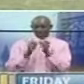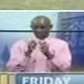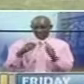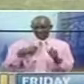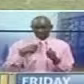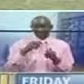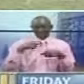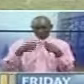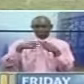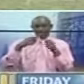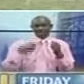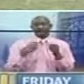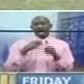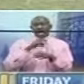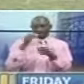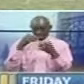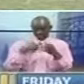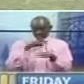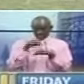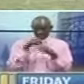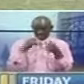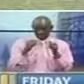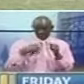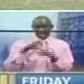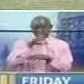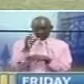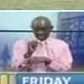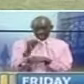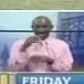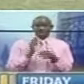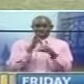ahead of the national cross-country championships camp trials for the Africa